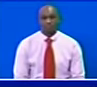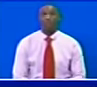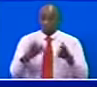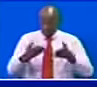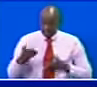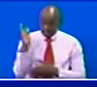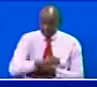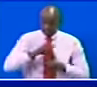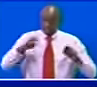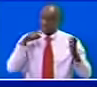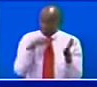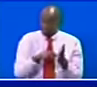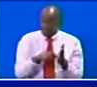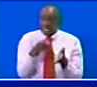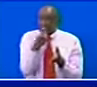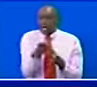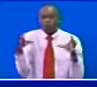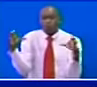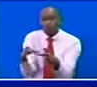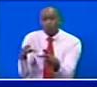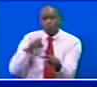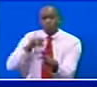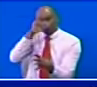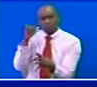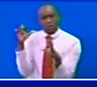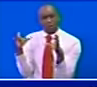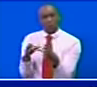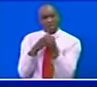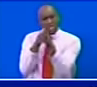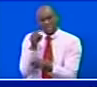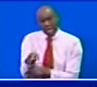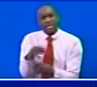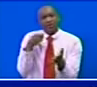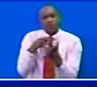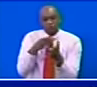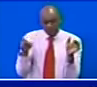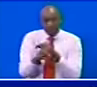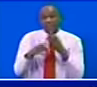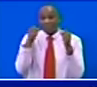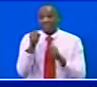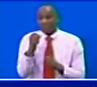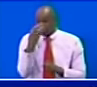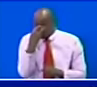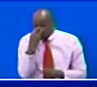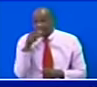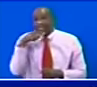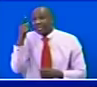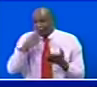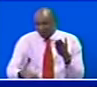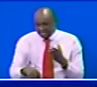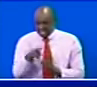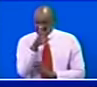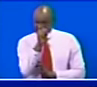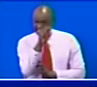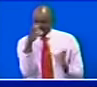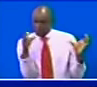Welcome back to Checkpoint. Now, a section of Jubilee leaders, including Deputy President William Ruto, have dismissed the new